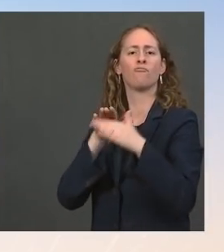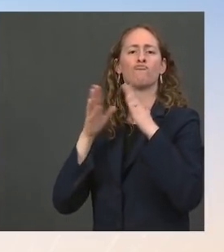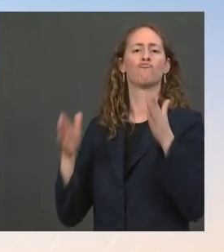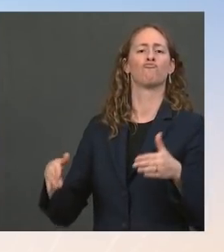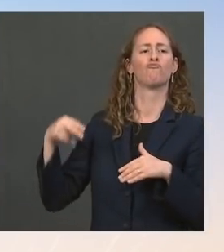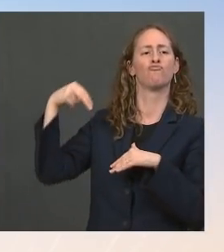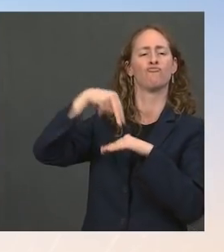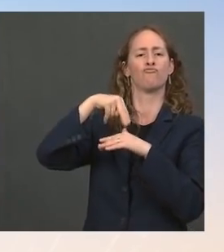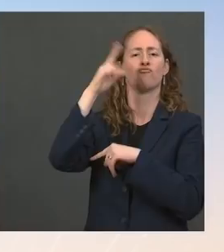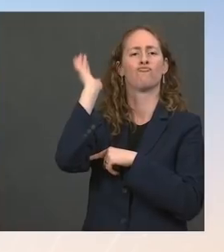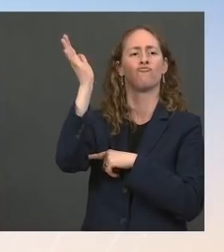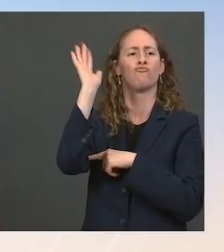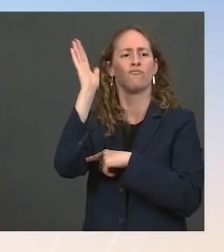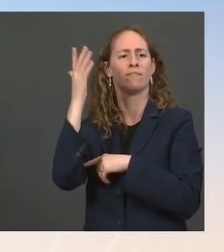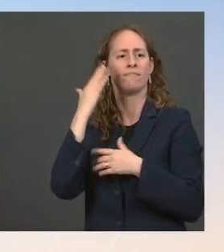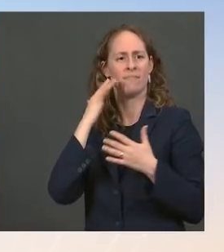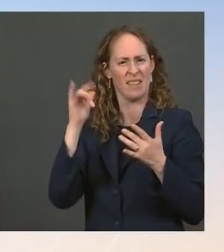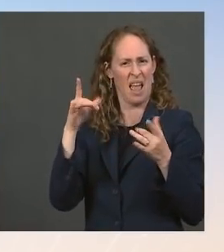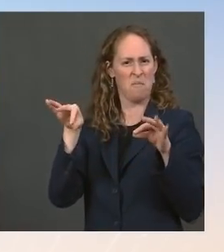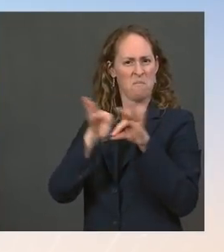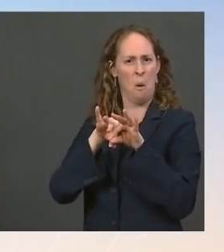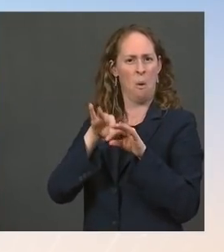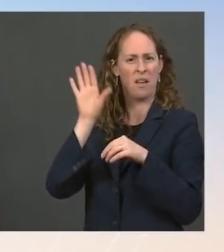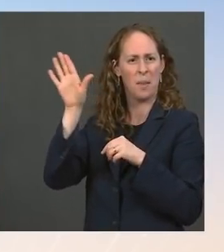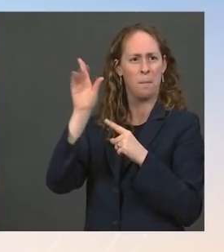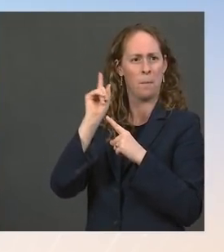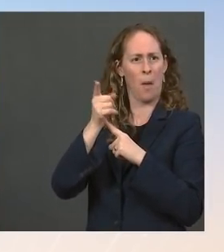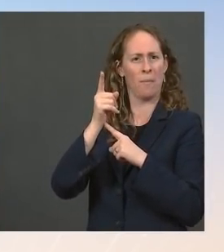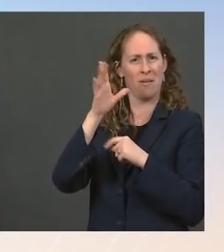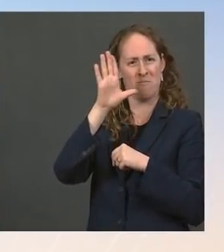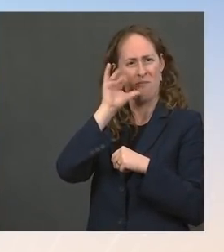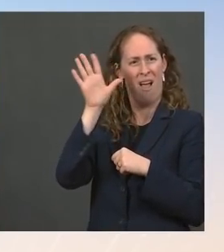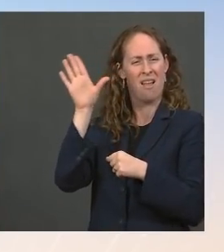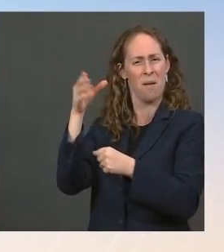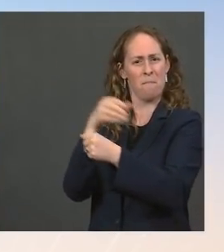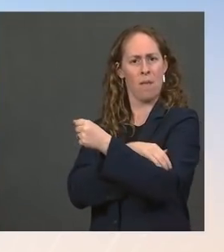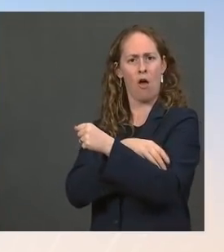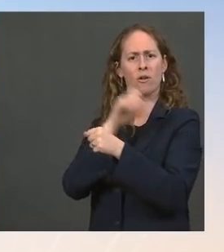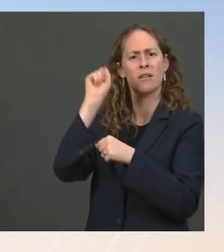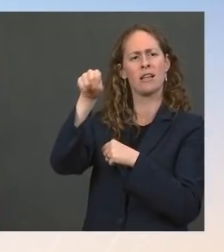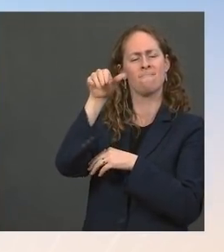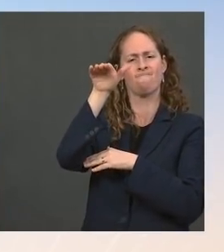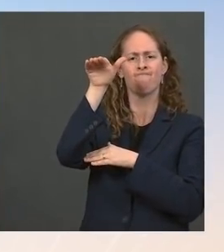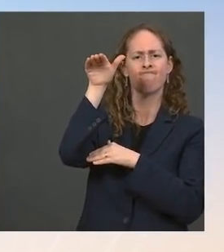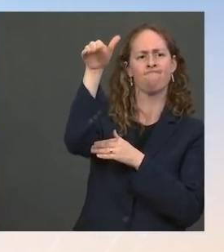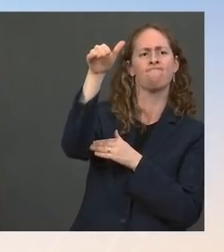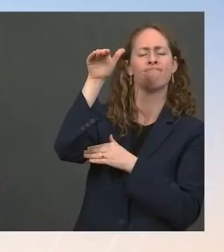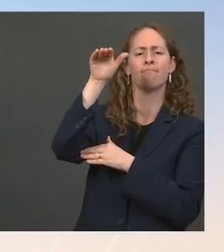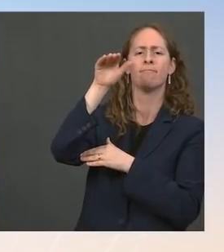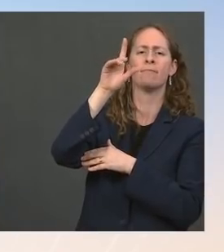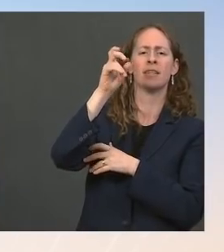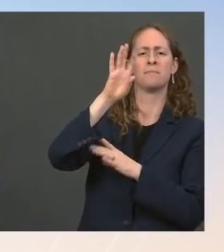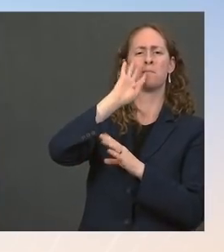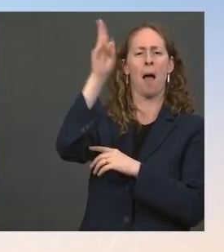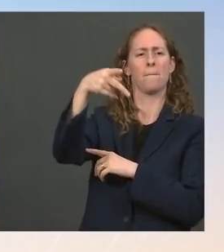his administration. Why is he not using that bully pulpit to speak out forcefully himself on the treatment of